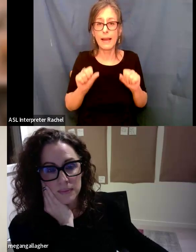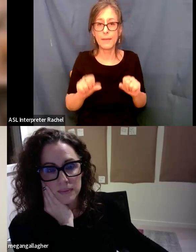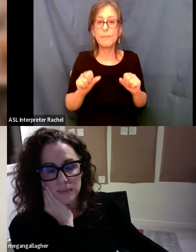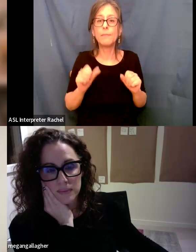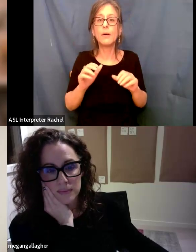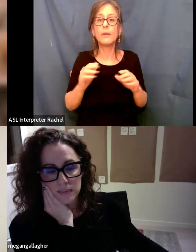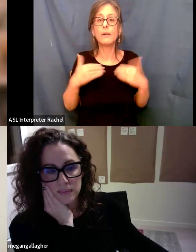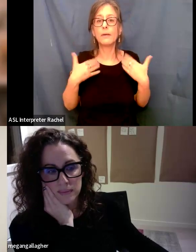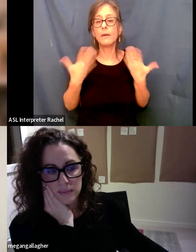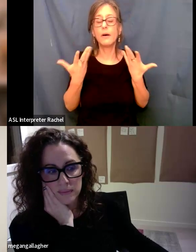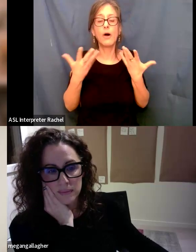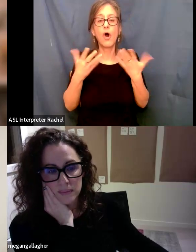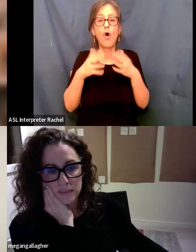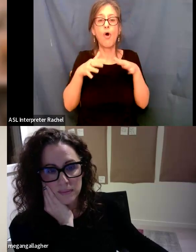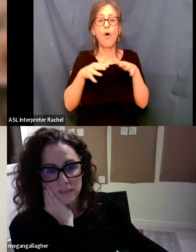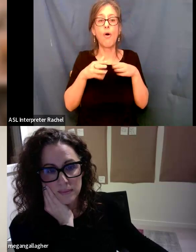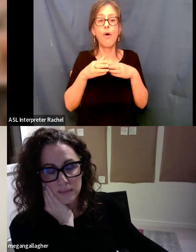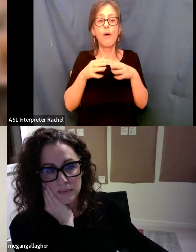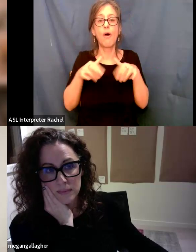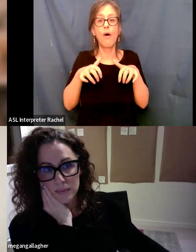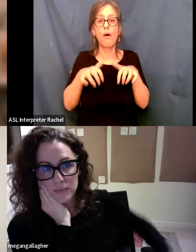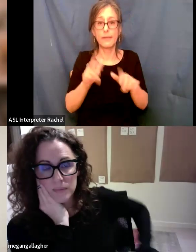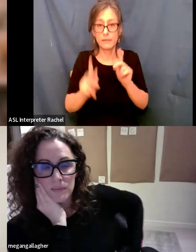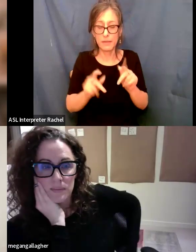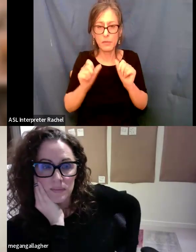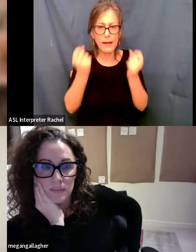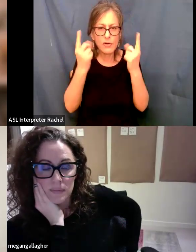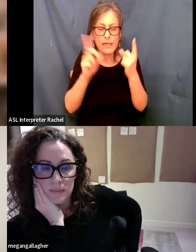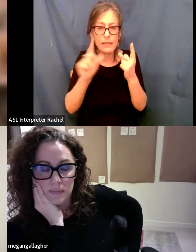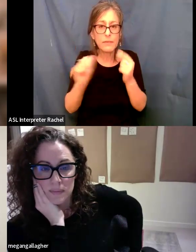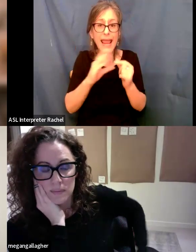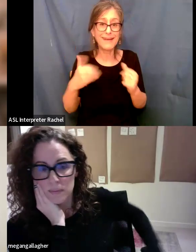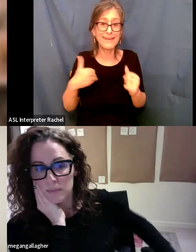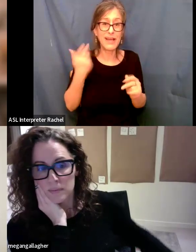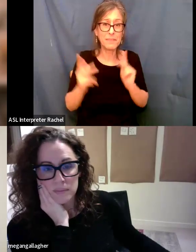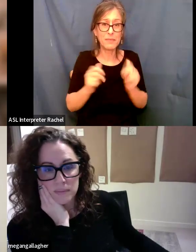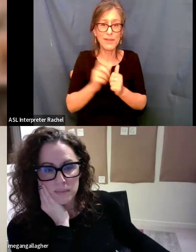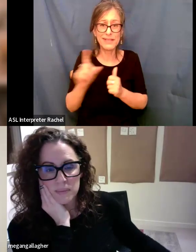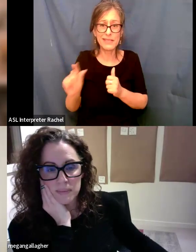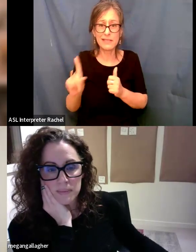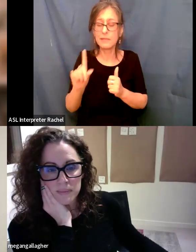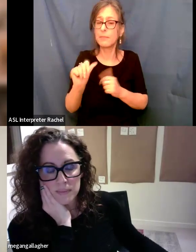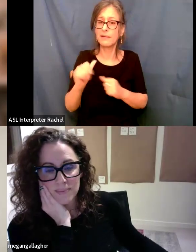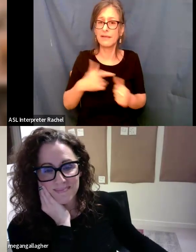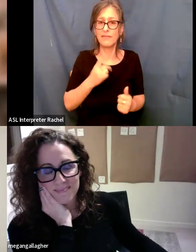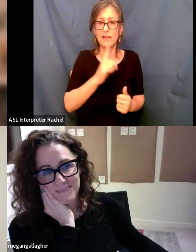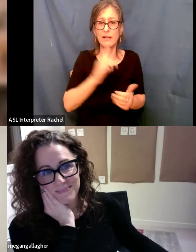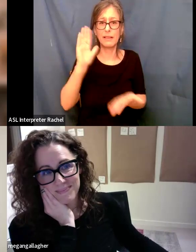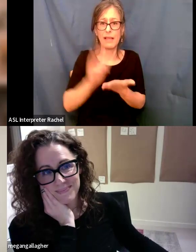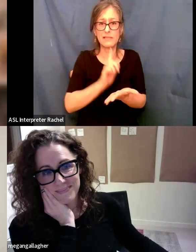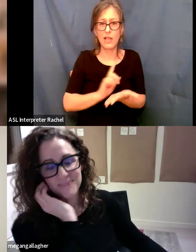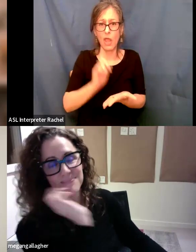richer understanding of disability, but also for the young disabled people to feel less alone in their experiences.